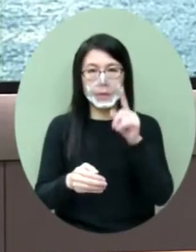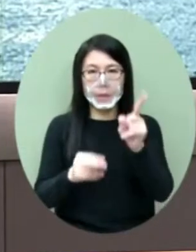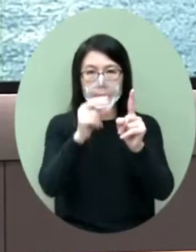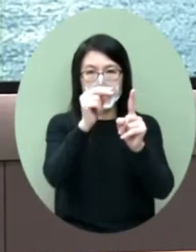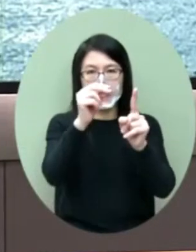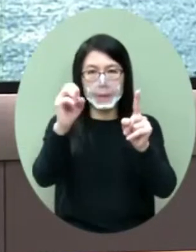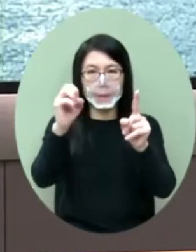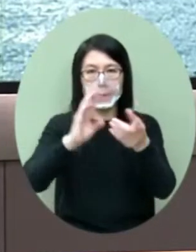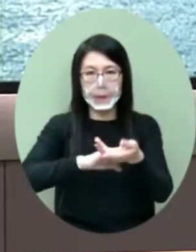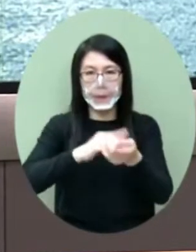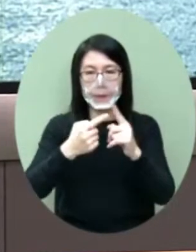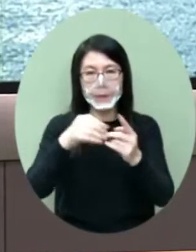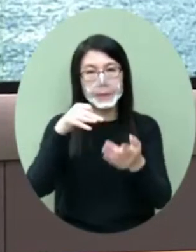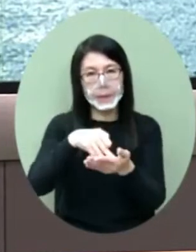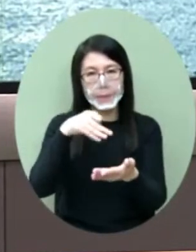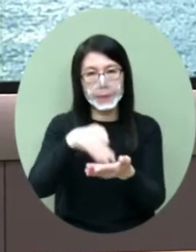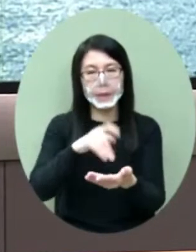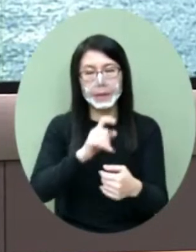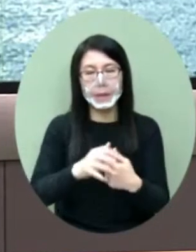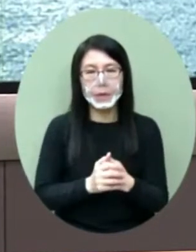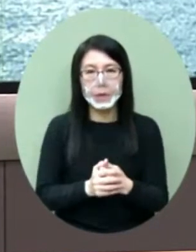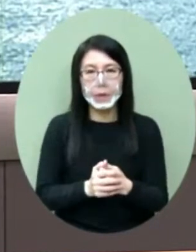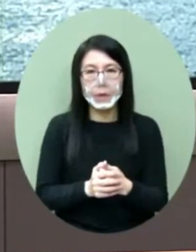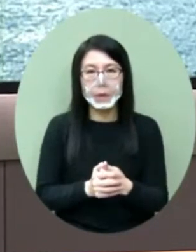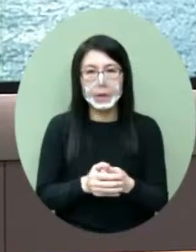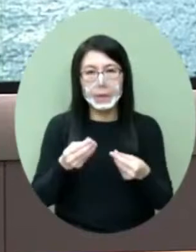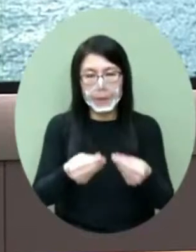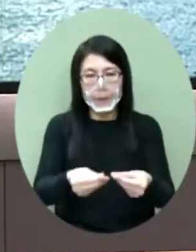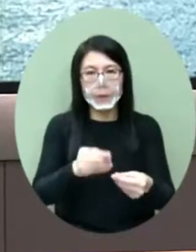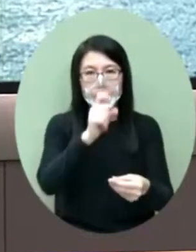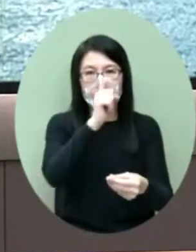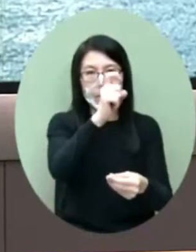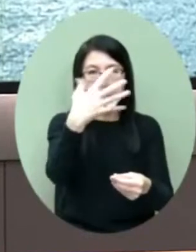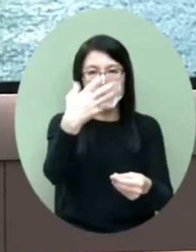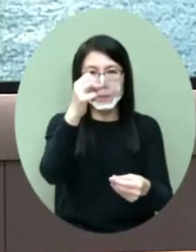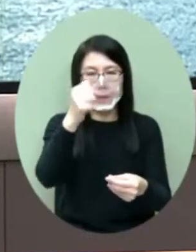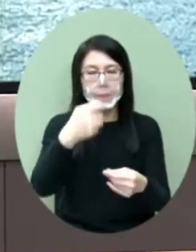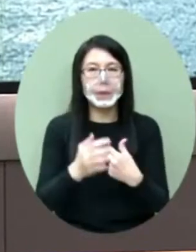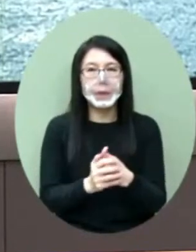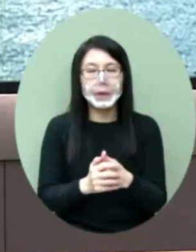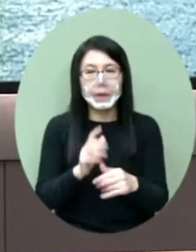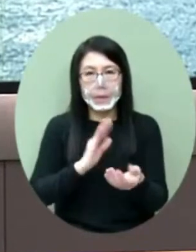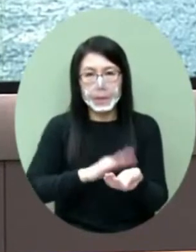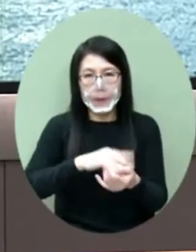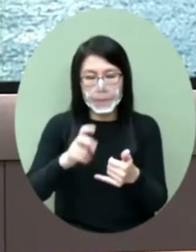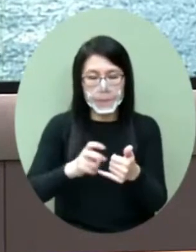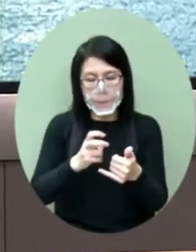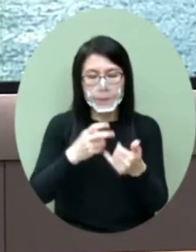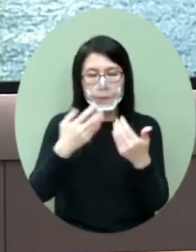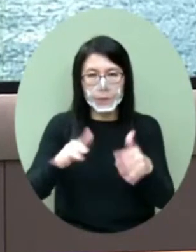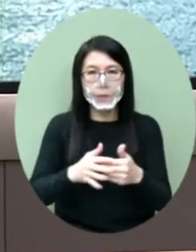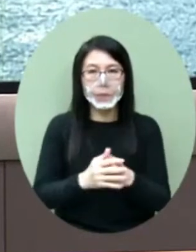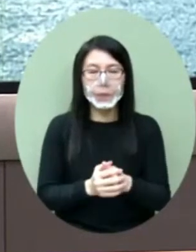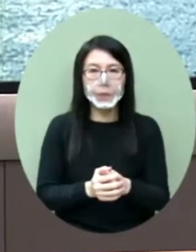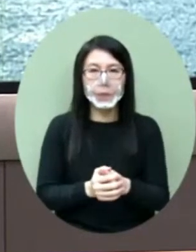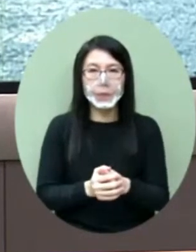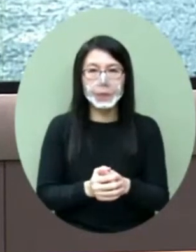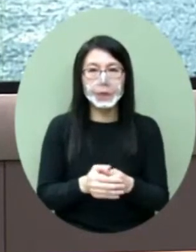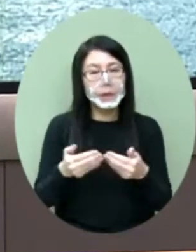Chinese medicine treatment, and so far 170 patients took part and provided 950